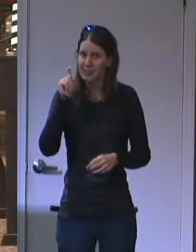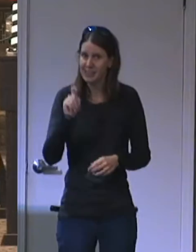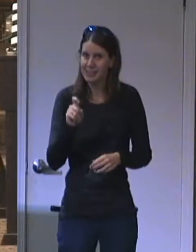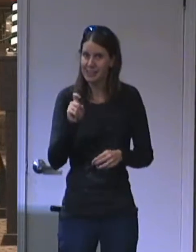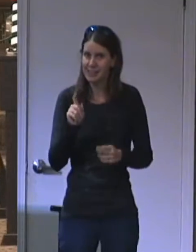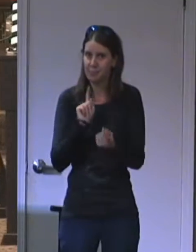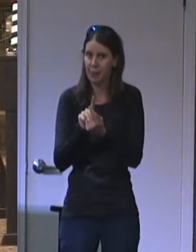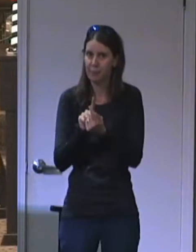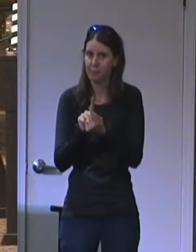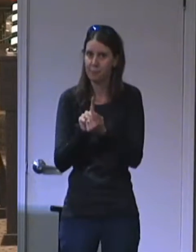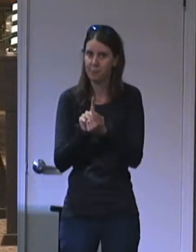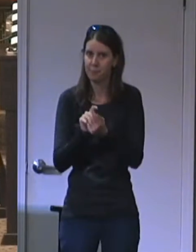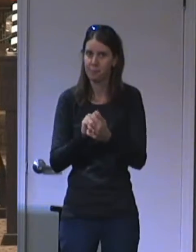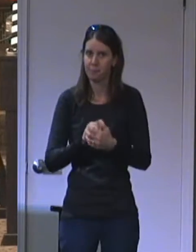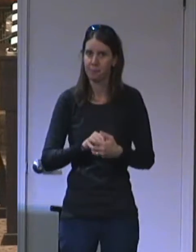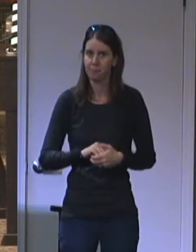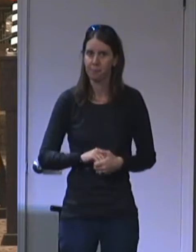living.